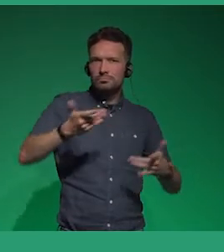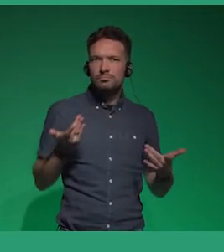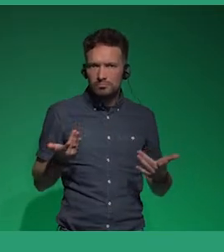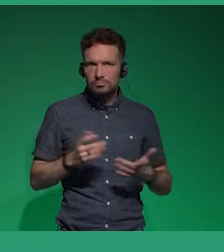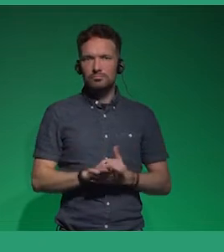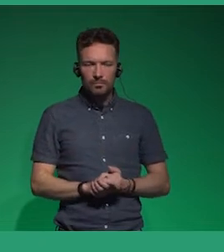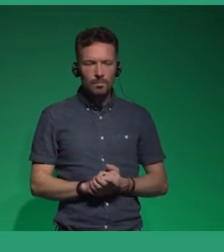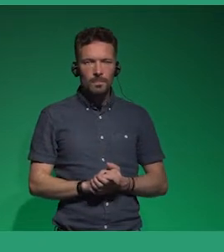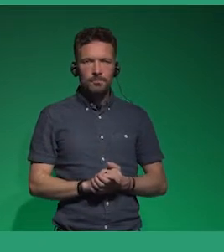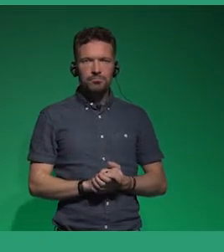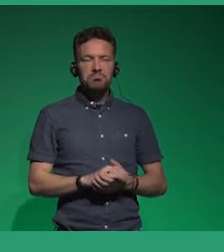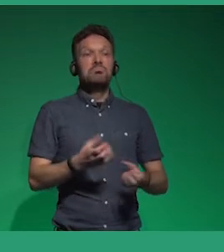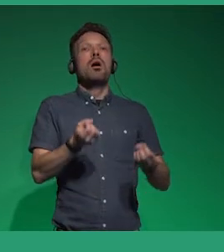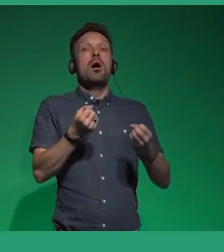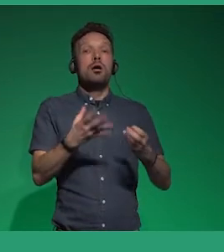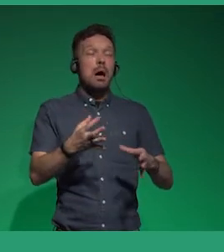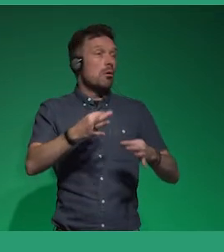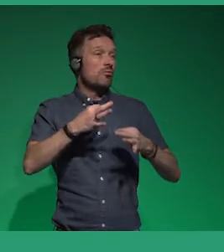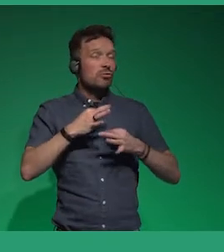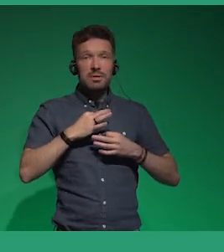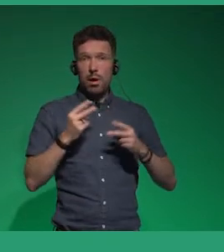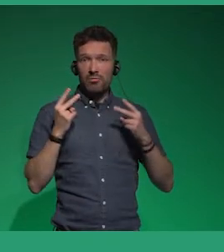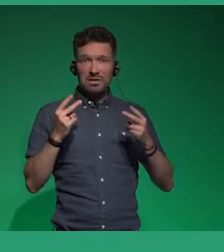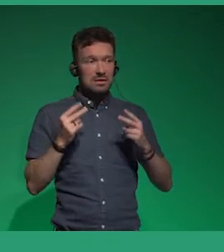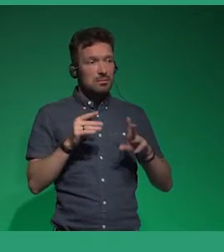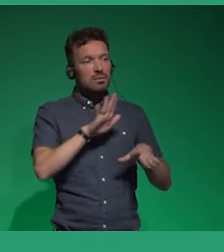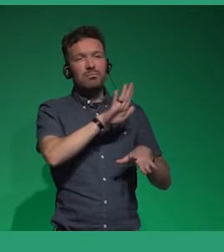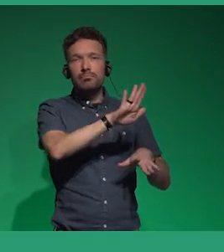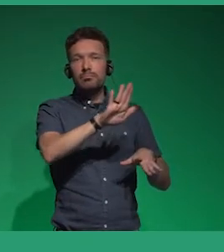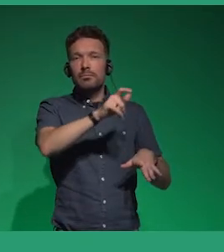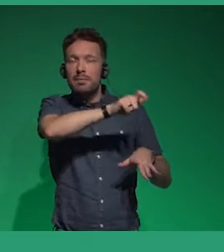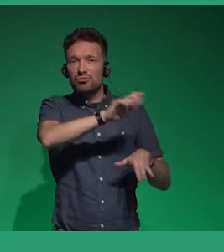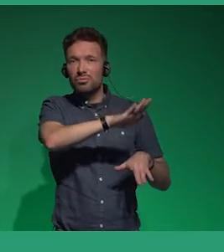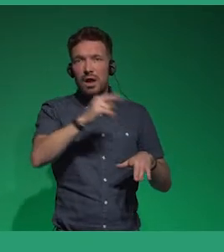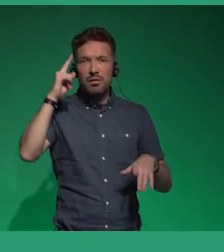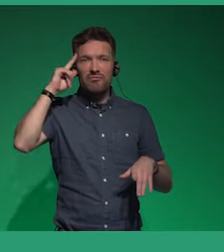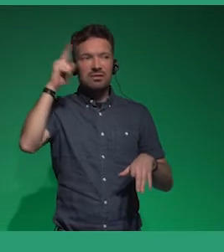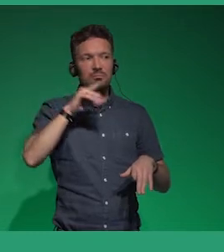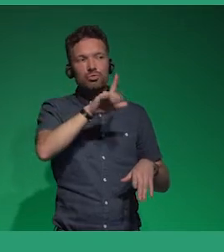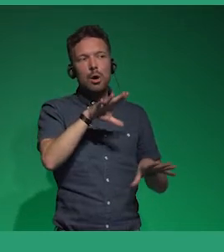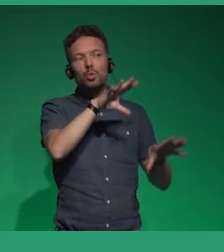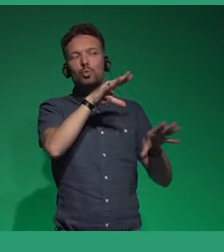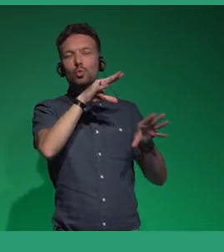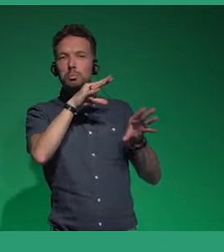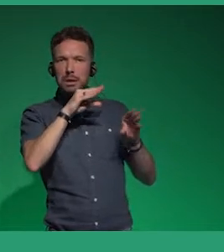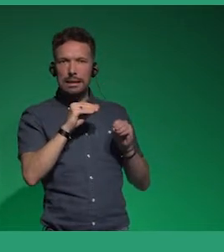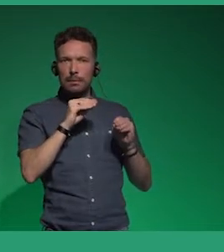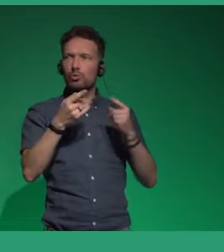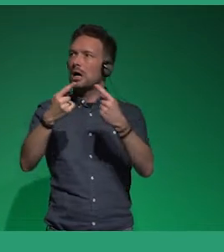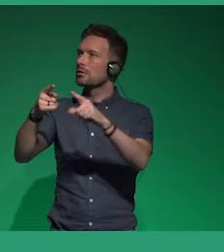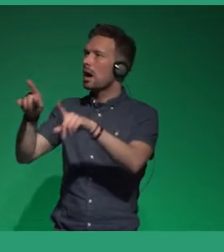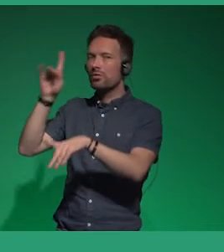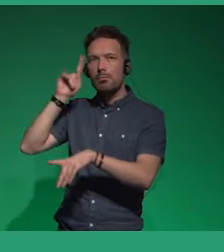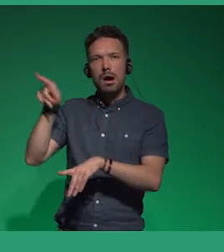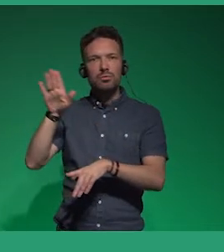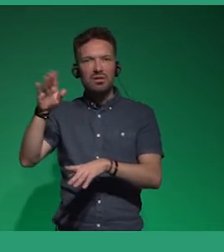the diversification or enrichment of oil palm plantations, where we would share the knowledge generated in the